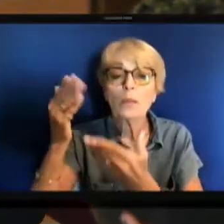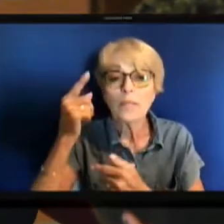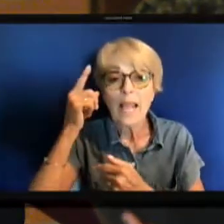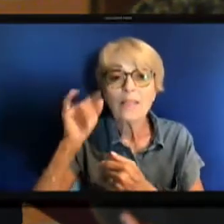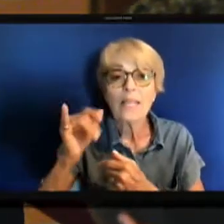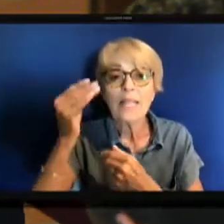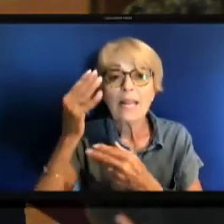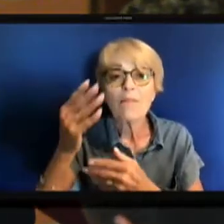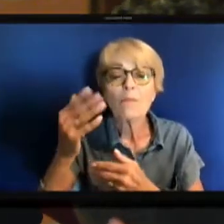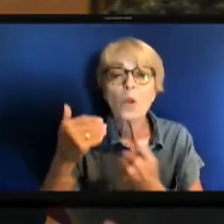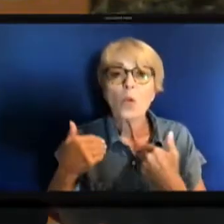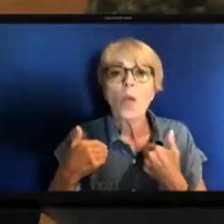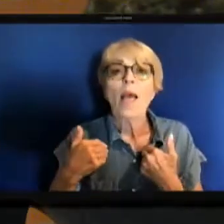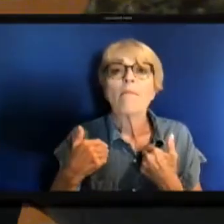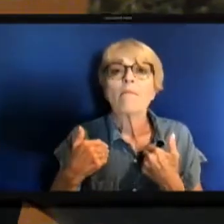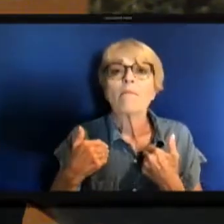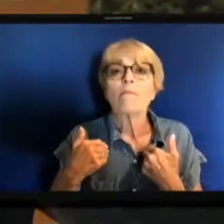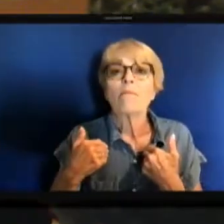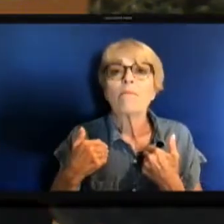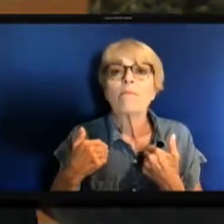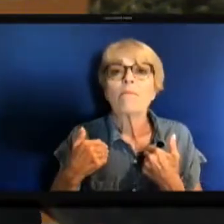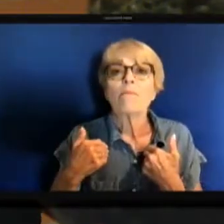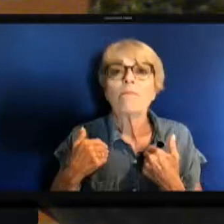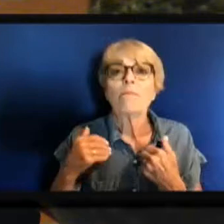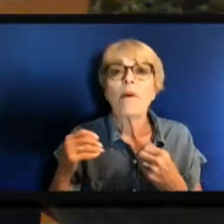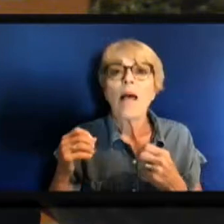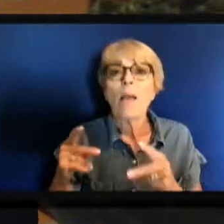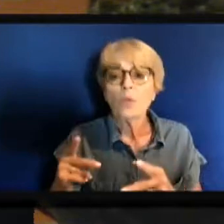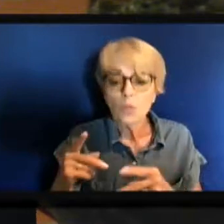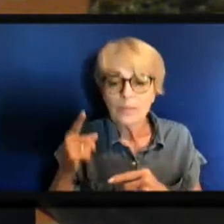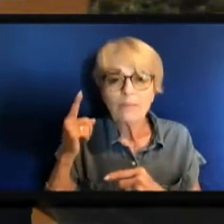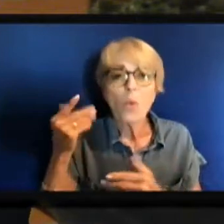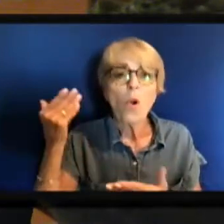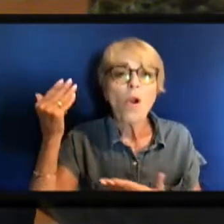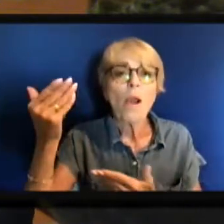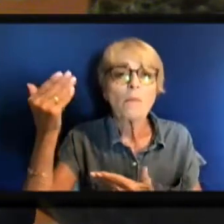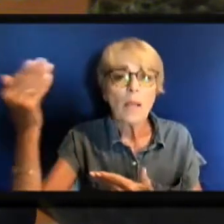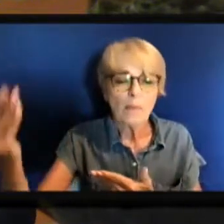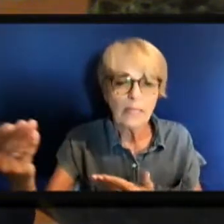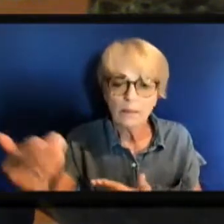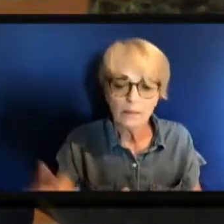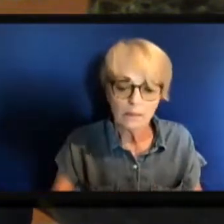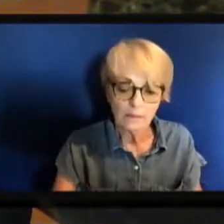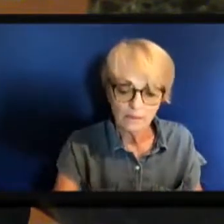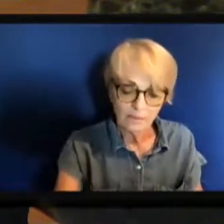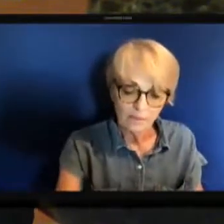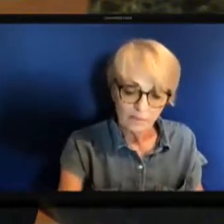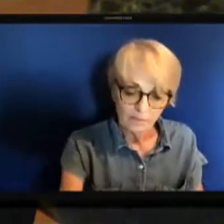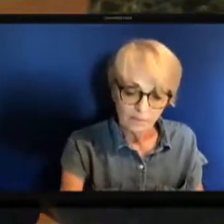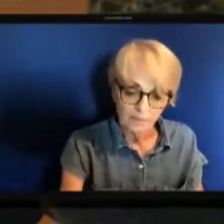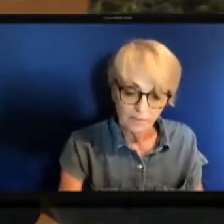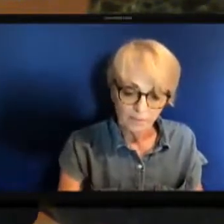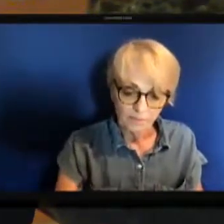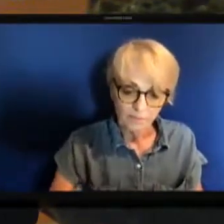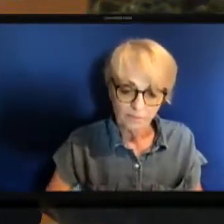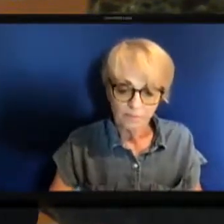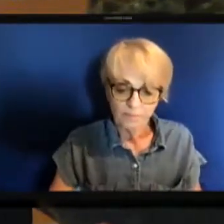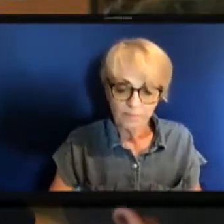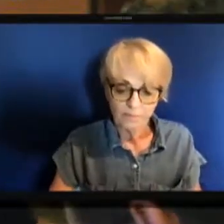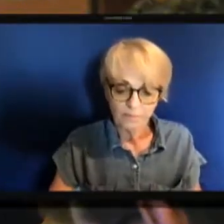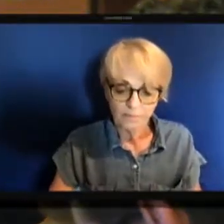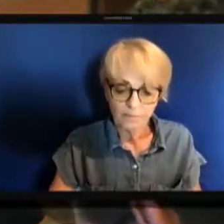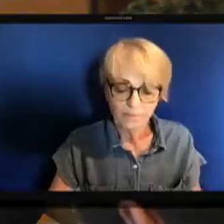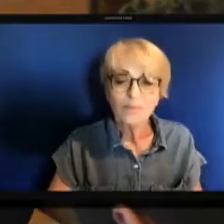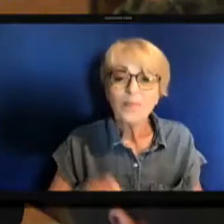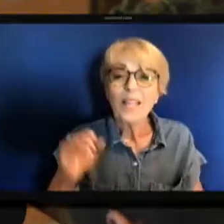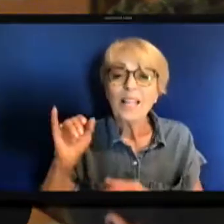we have opportunities through 2 upcoming improvements to some of the city's systems to better centralize that information.